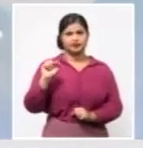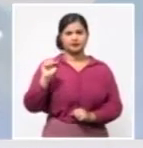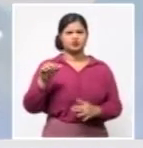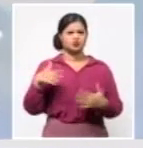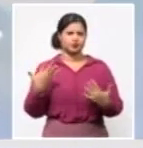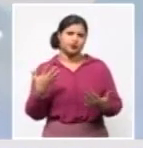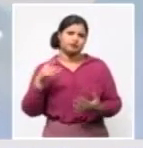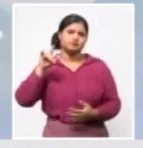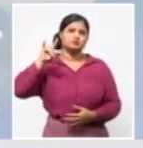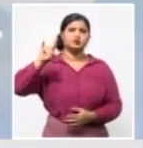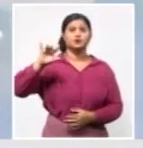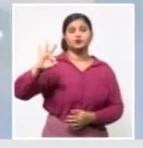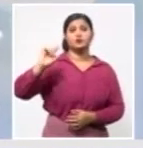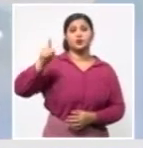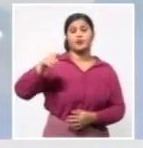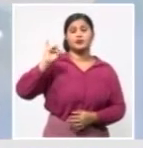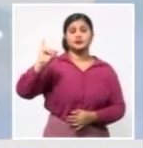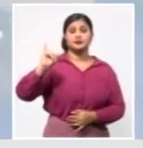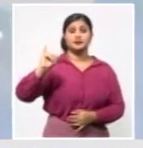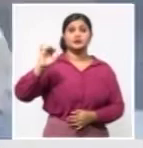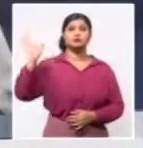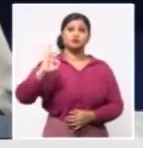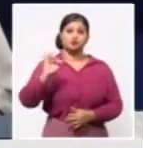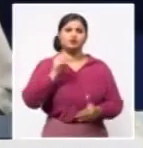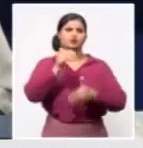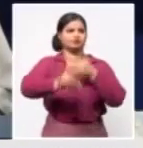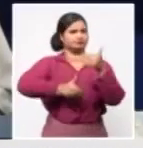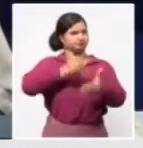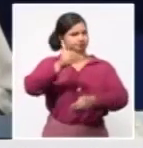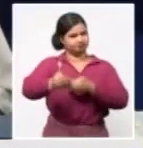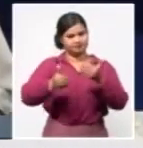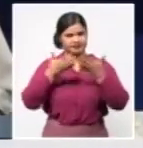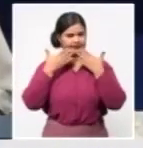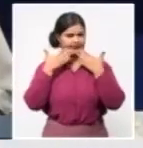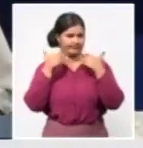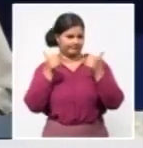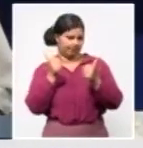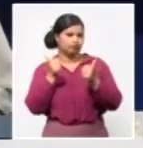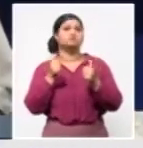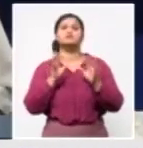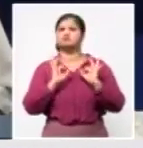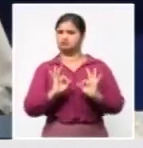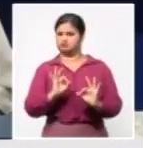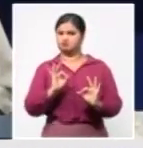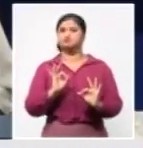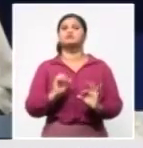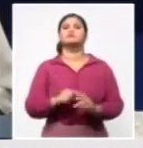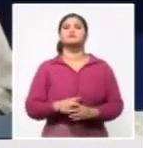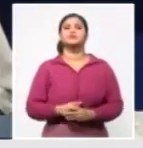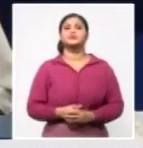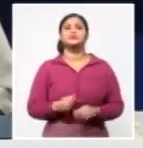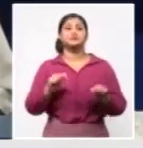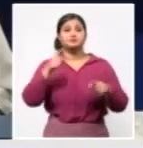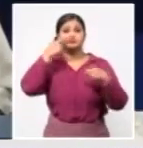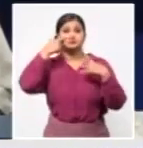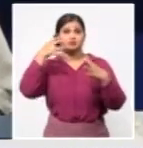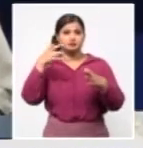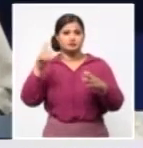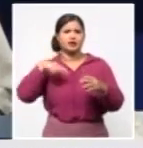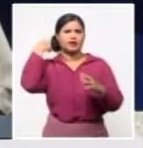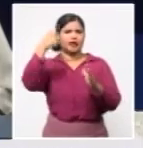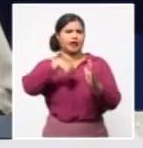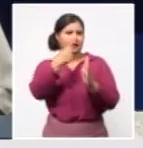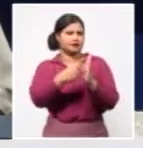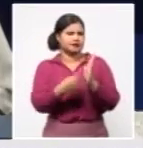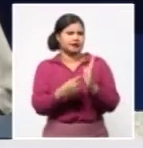COVID-19 mortality rate in Cuba stands at 3.58%, which compared with the regional rate of